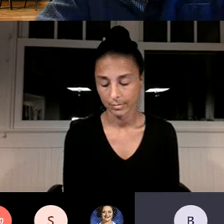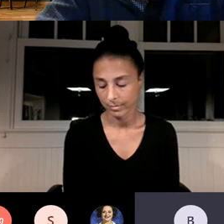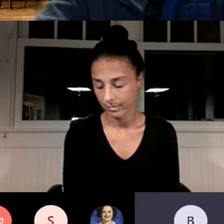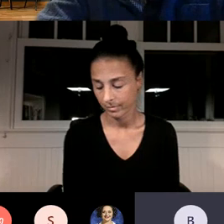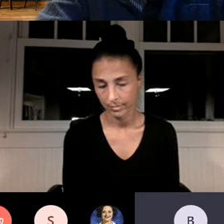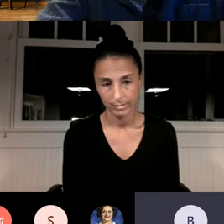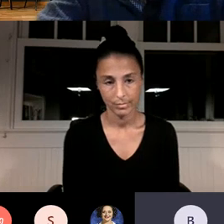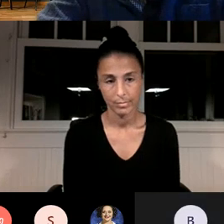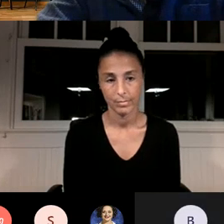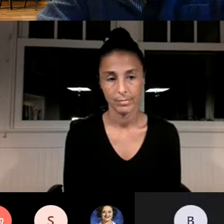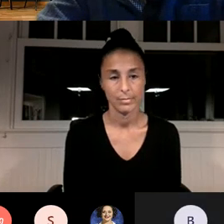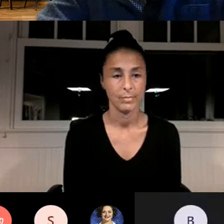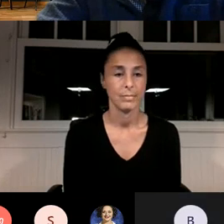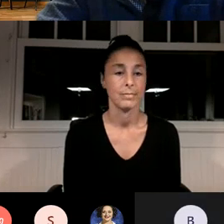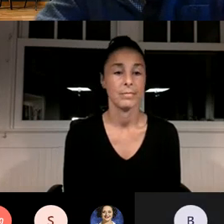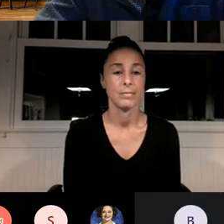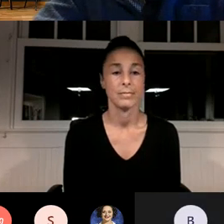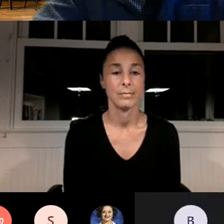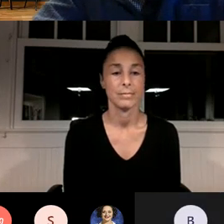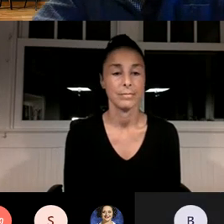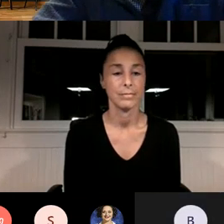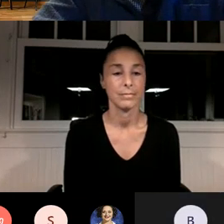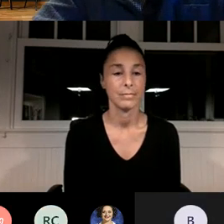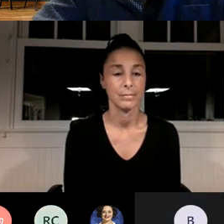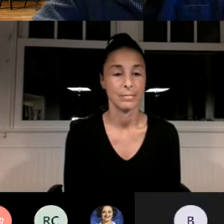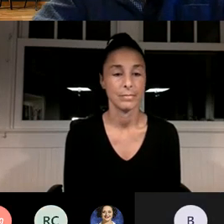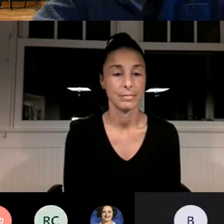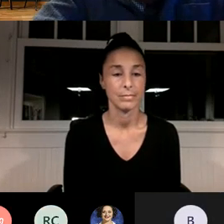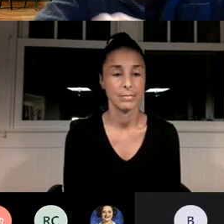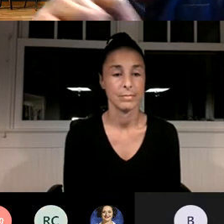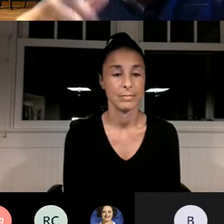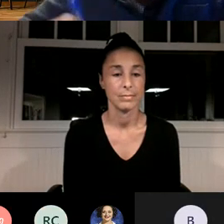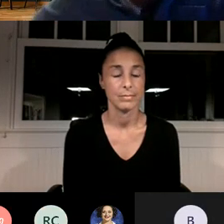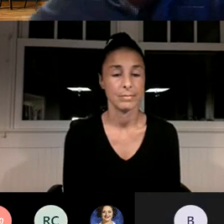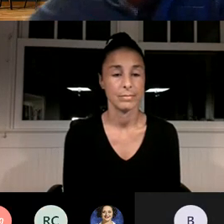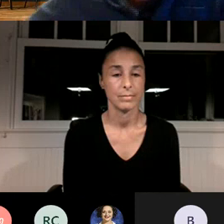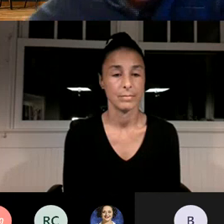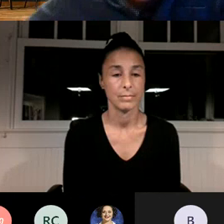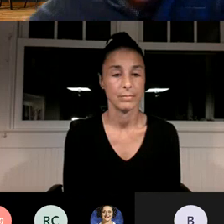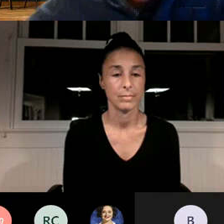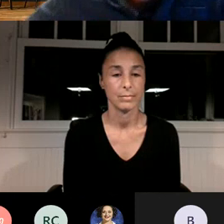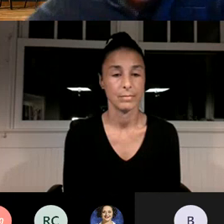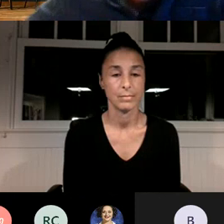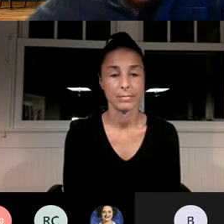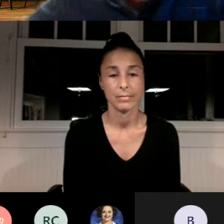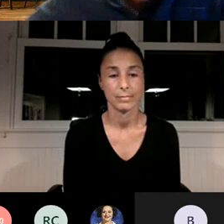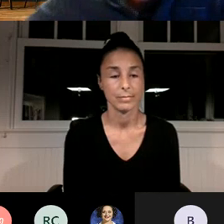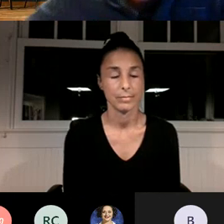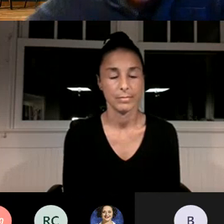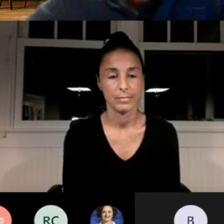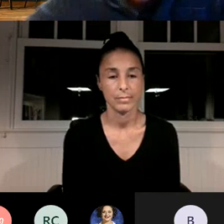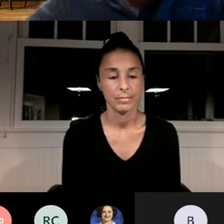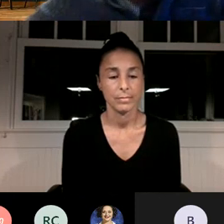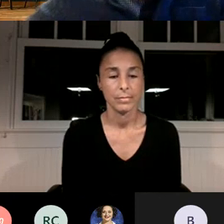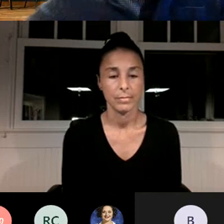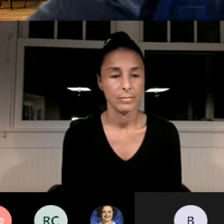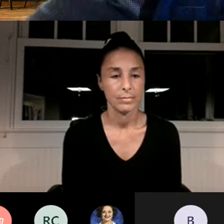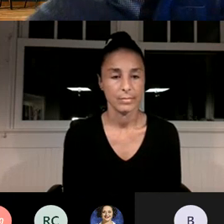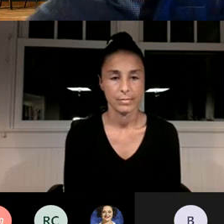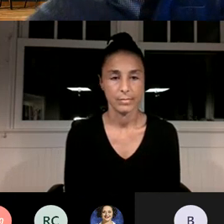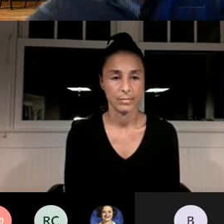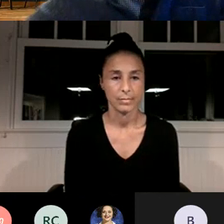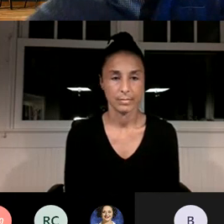is lower scale? So our townhomes are three stories from the front, and then they have a fourth story loft kind of bedroom with an